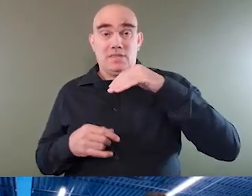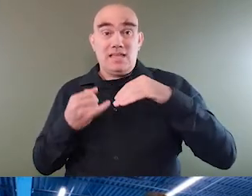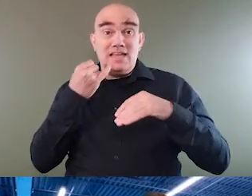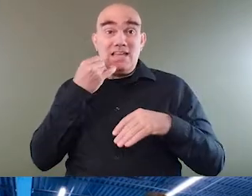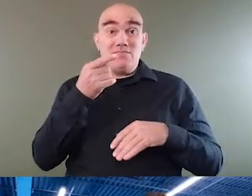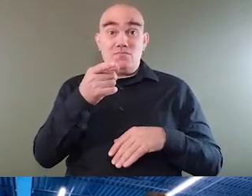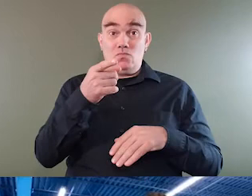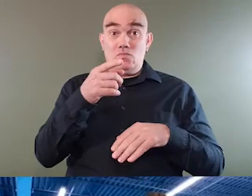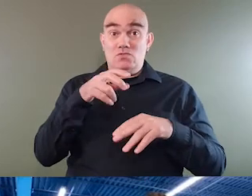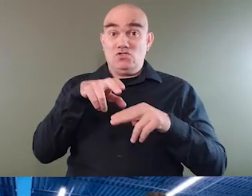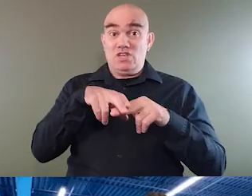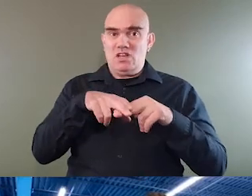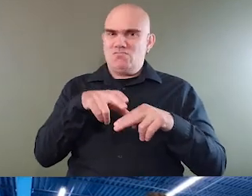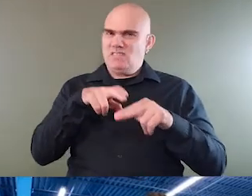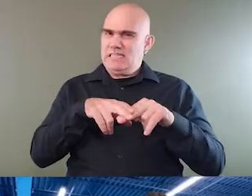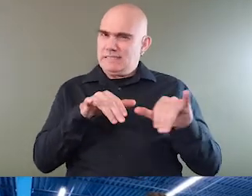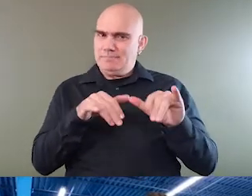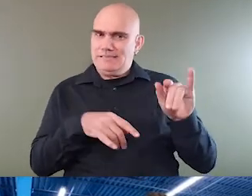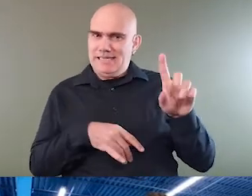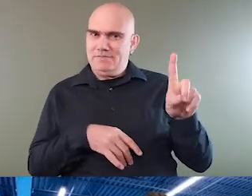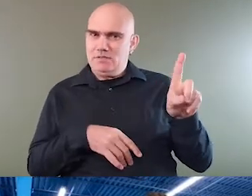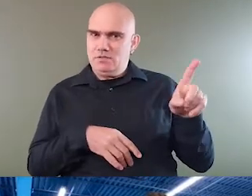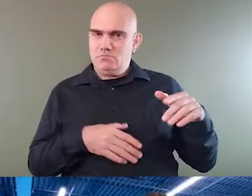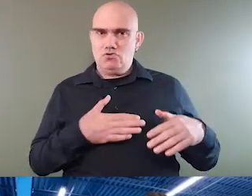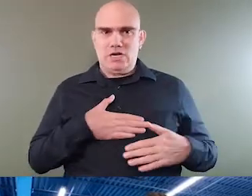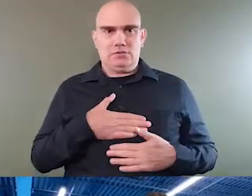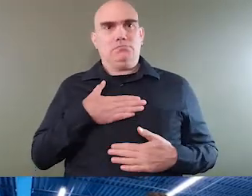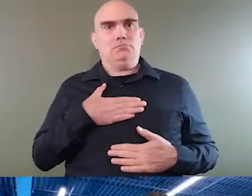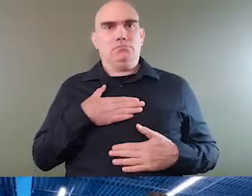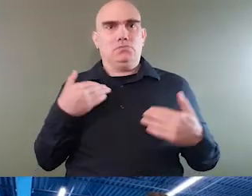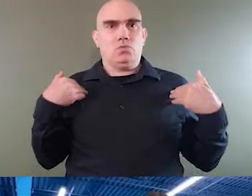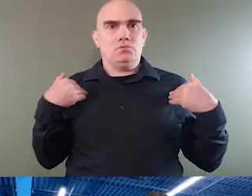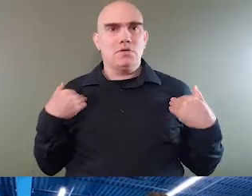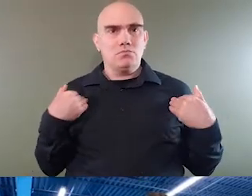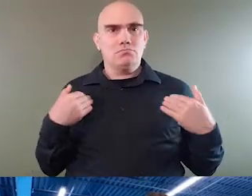David is. Proud chest, shoulders down.